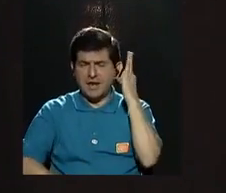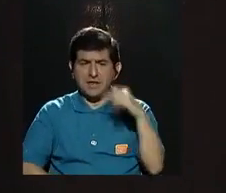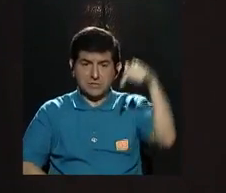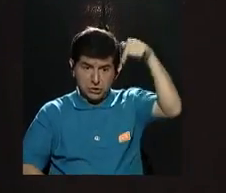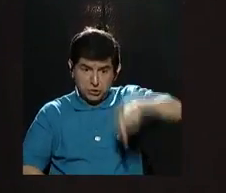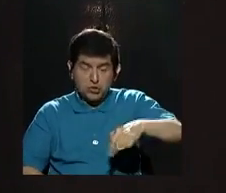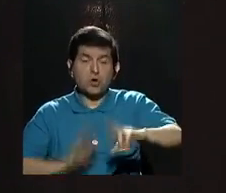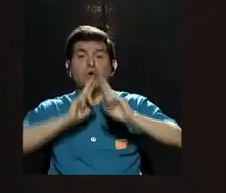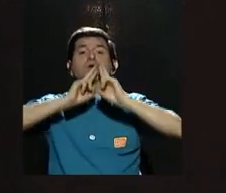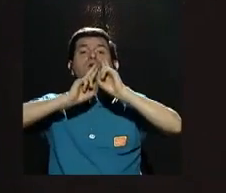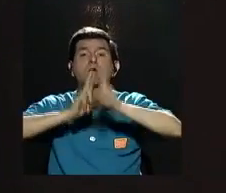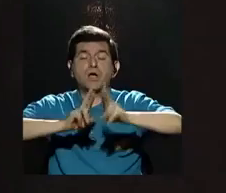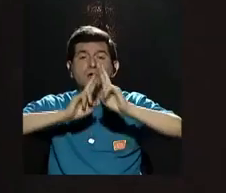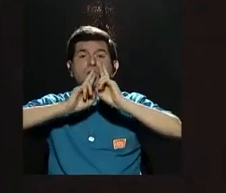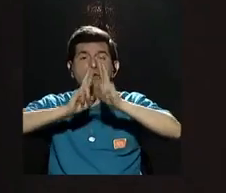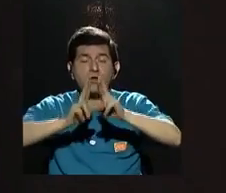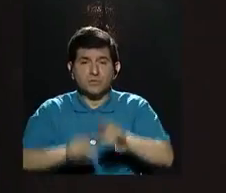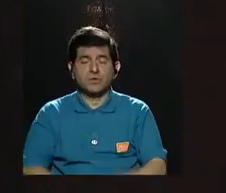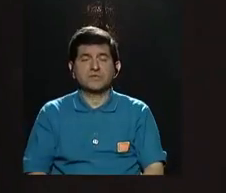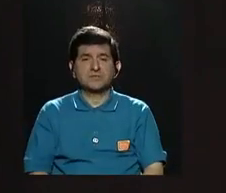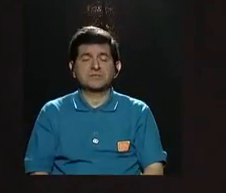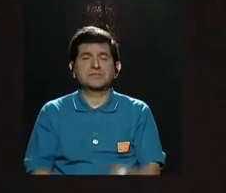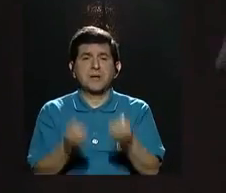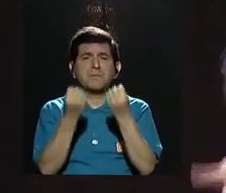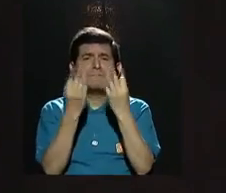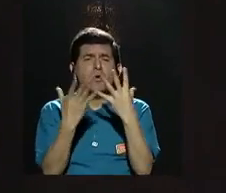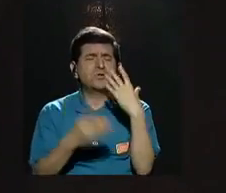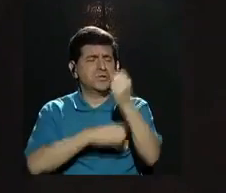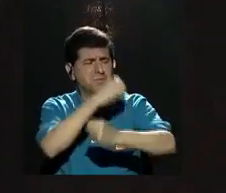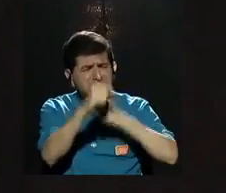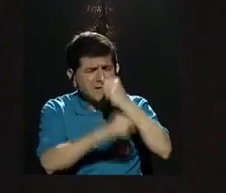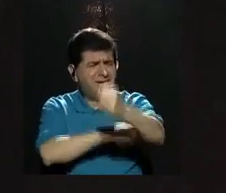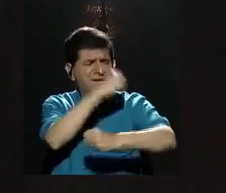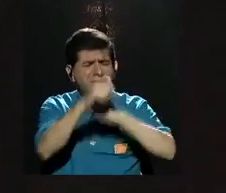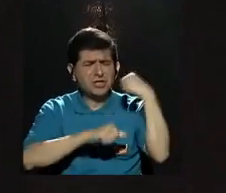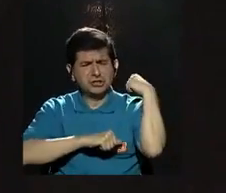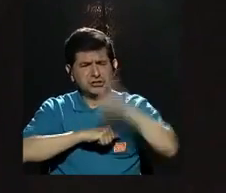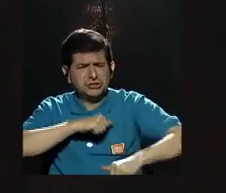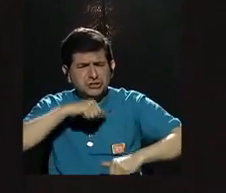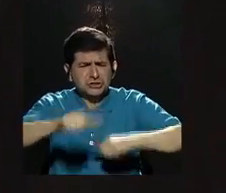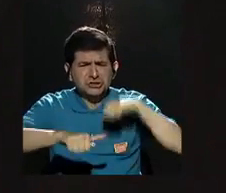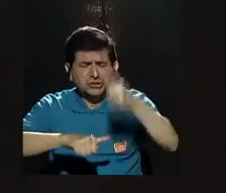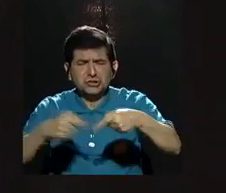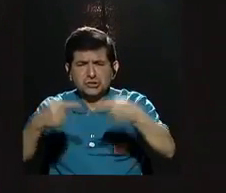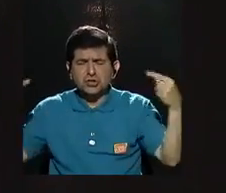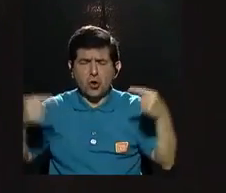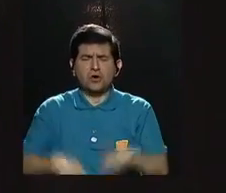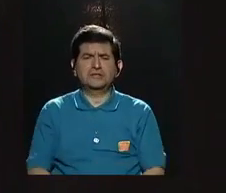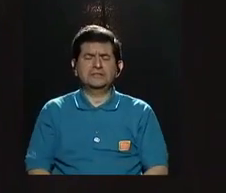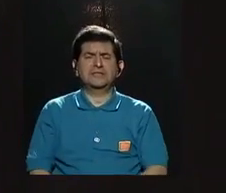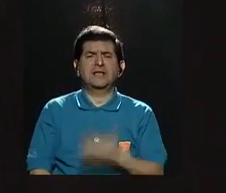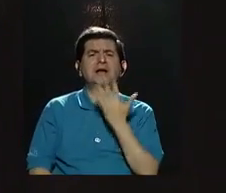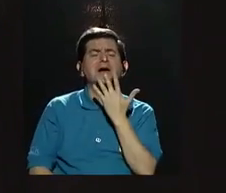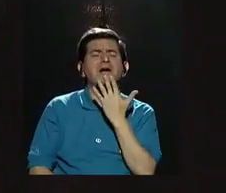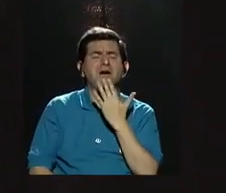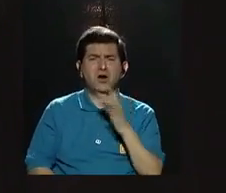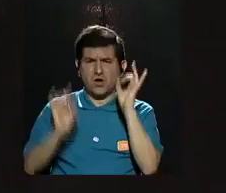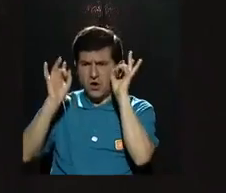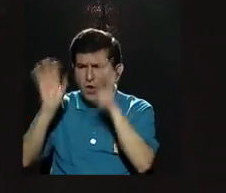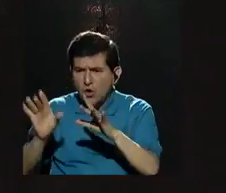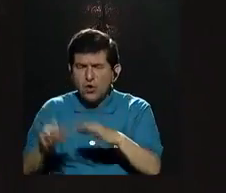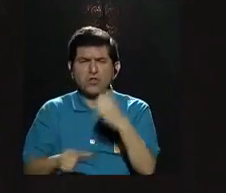of many decades of struggle against racism within the labor movement,